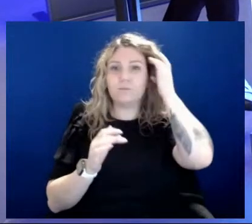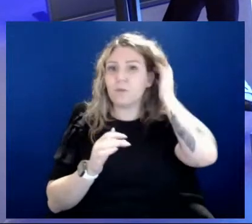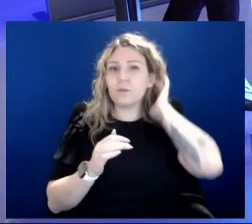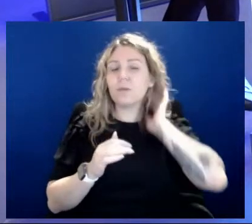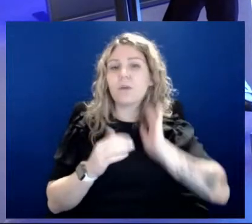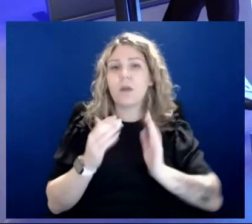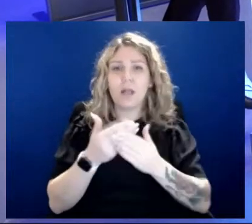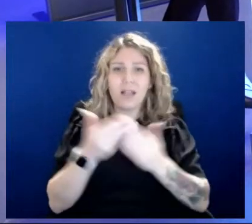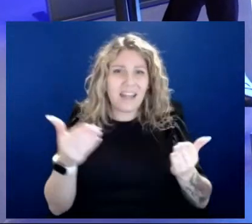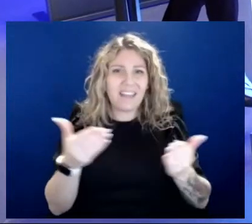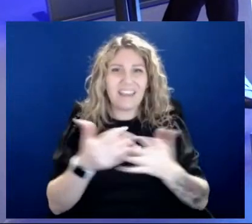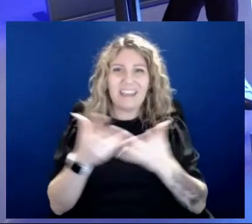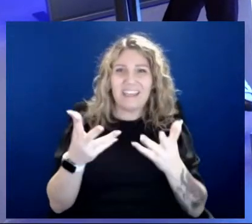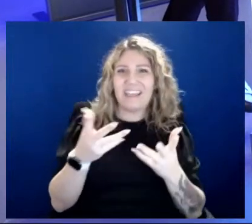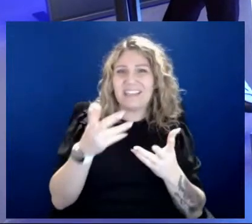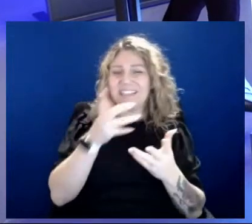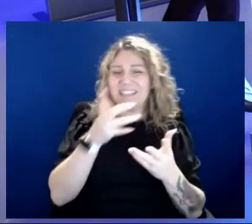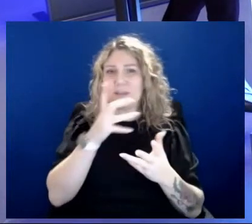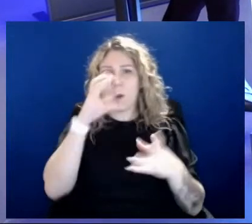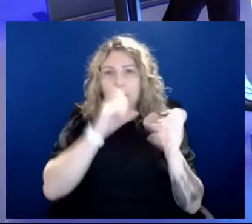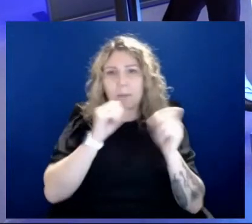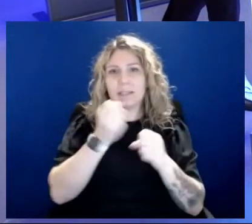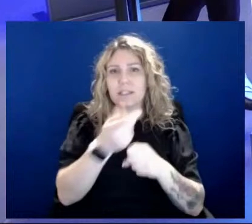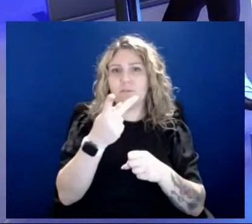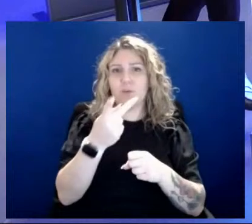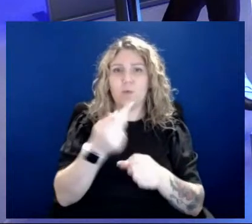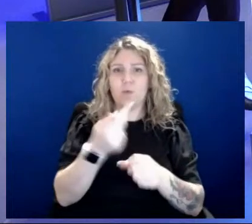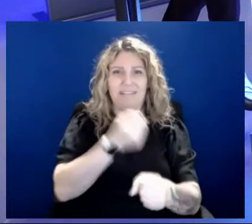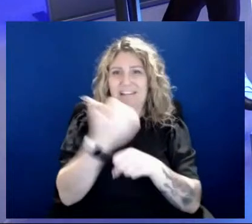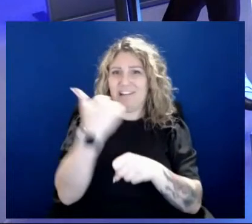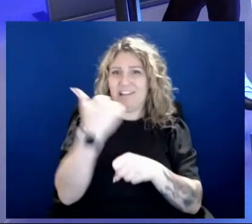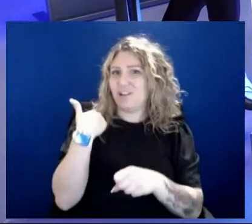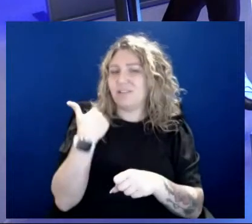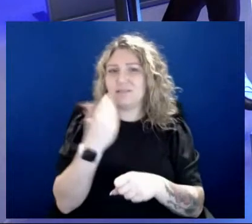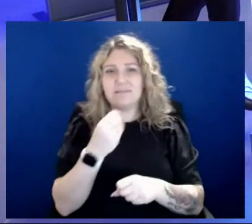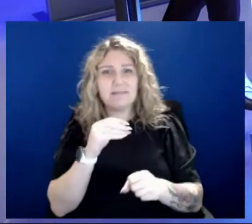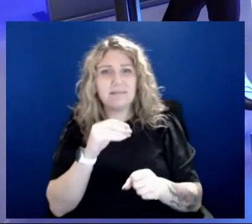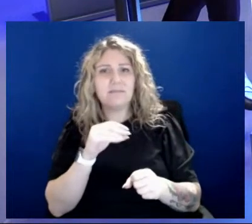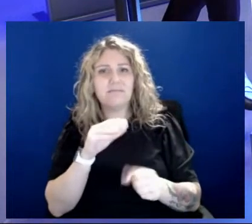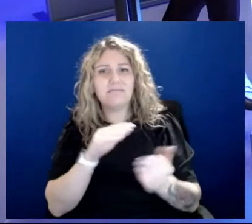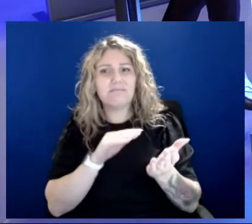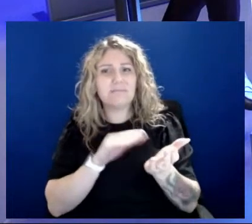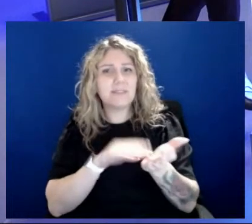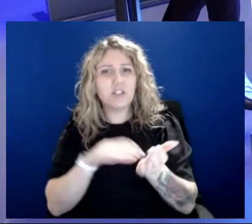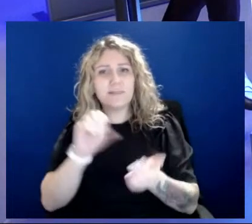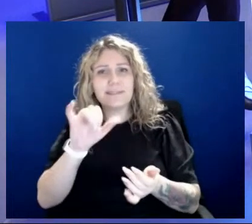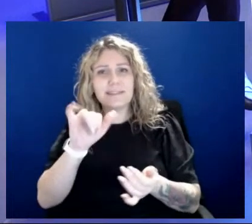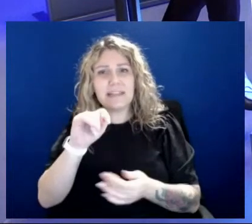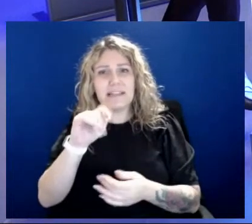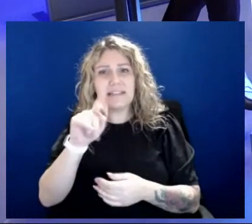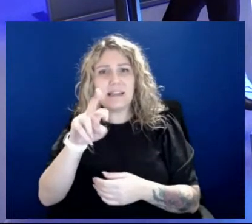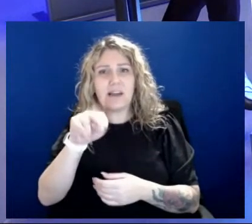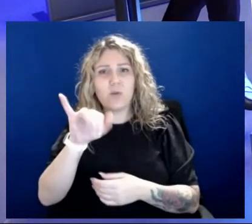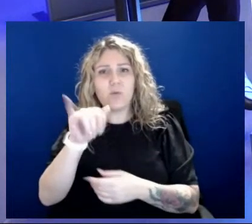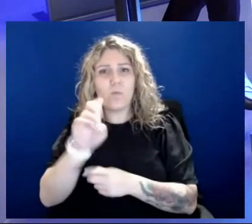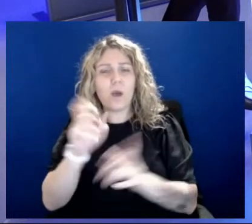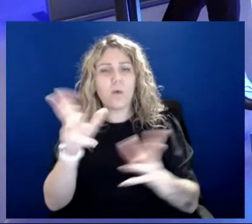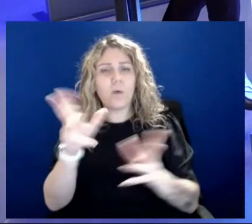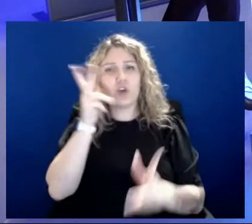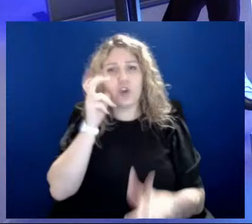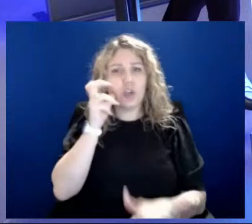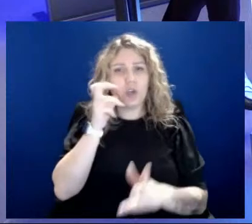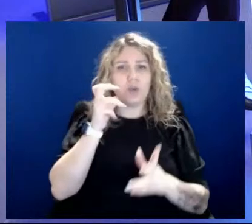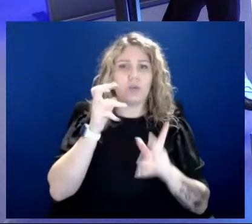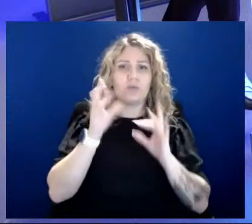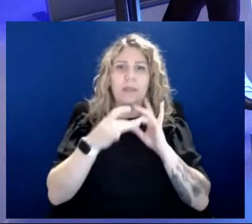this last couple of years. That was something that you were concerned about, Dr. Satterwhite. Can you talk a little bit about what you're hearing as far as